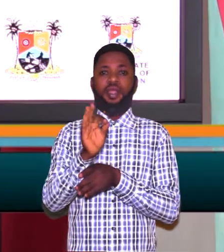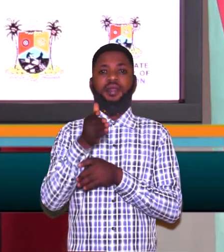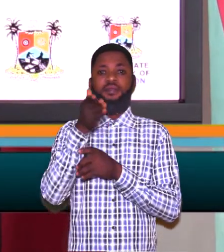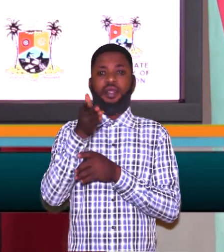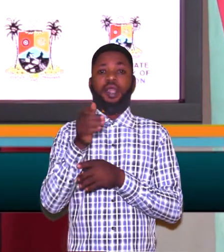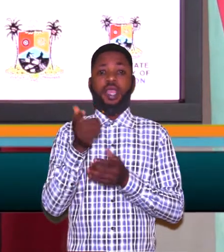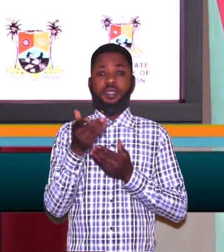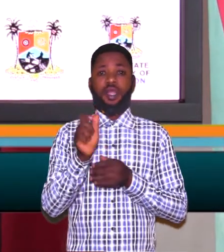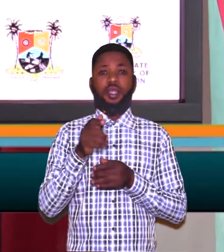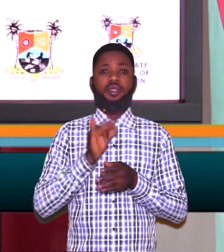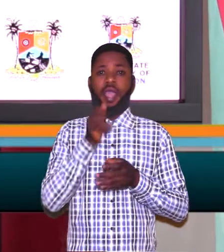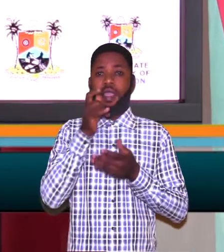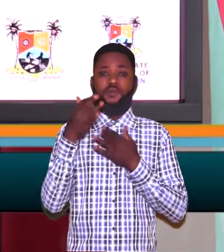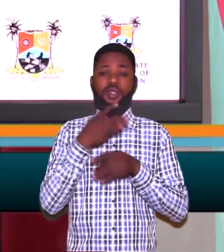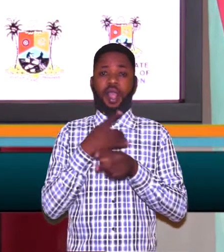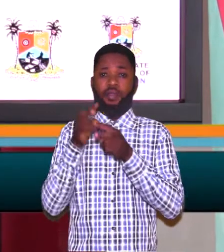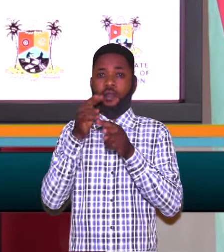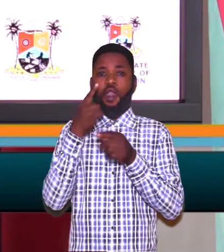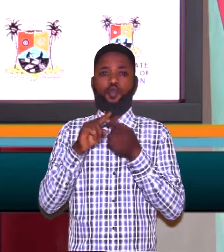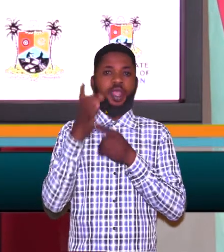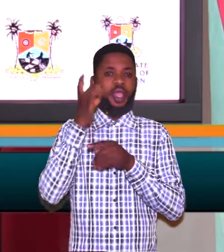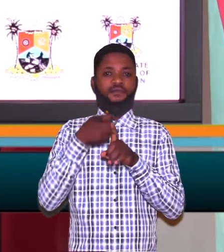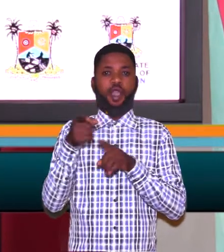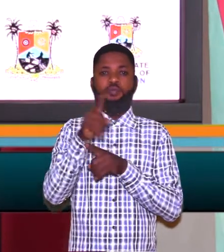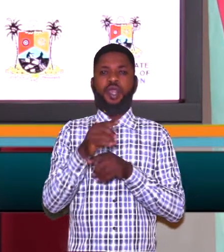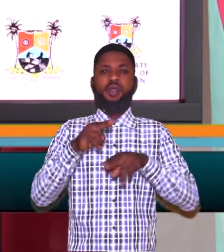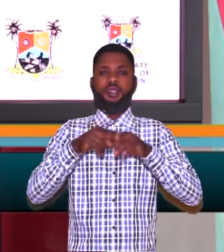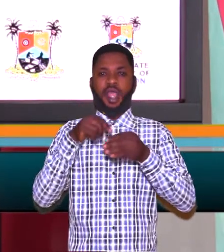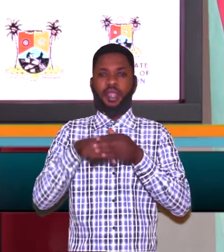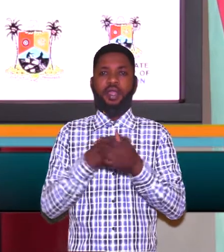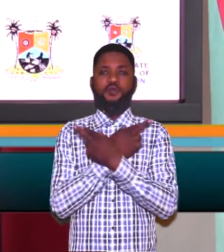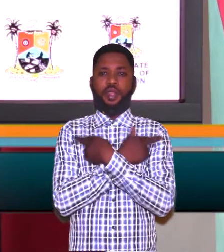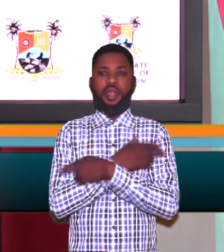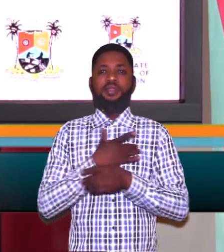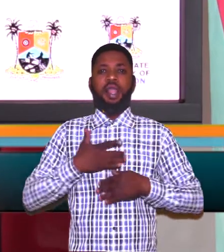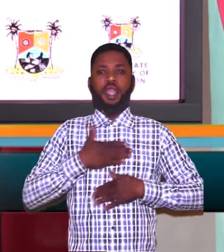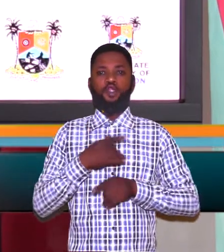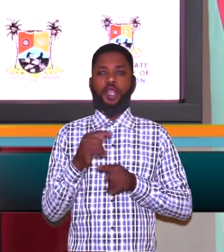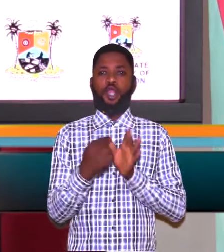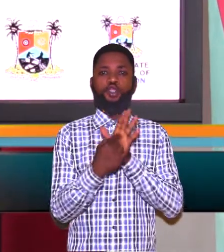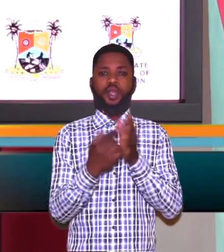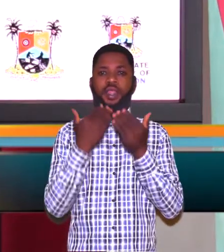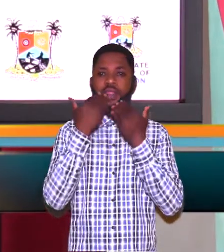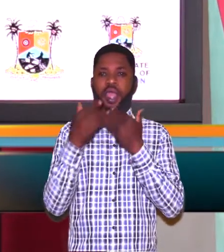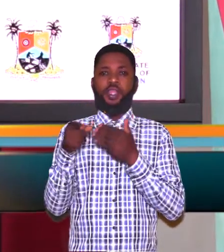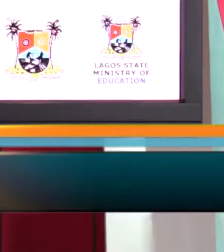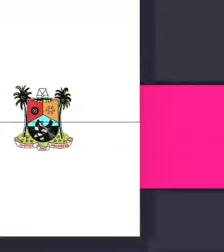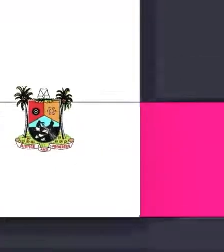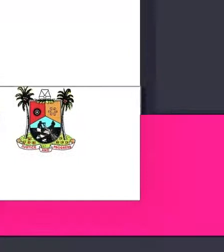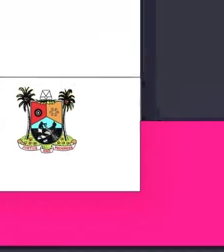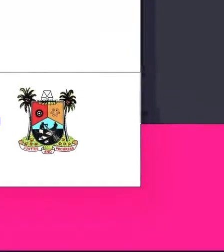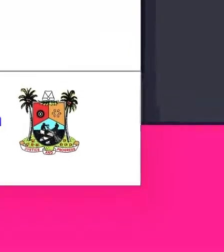081-26601-889. Yes, I'm waiting and I'm looking forward to hearing from you. Sit down, relax, and enjoy the show. Thank